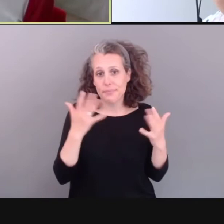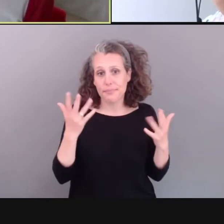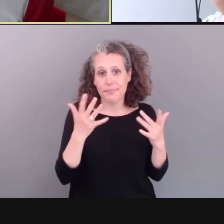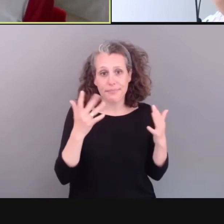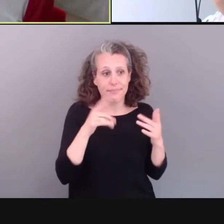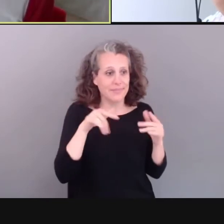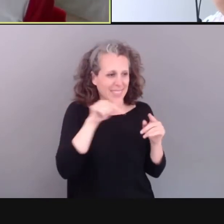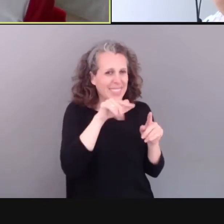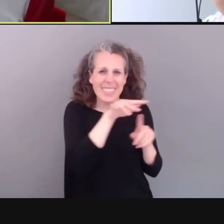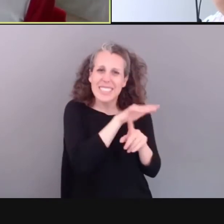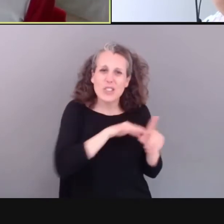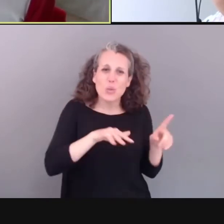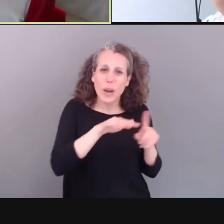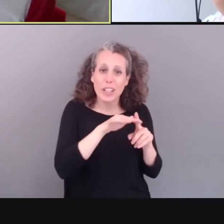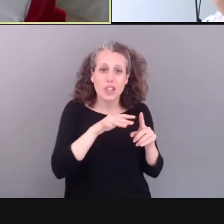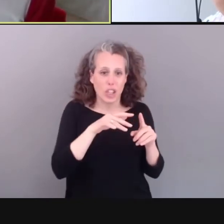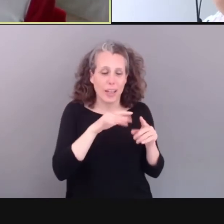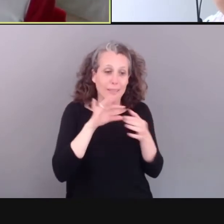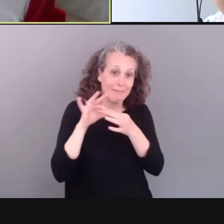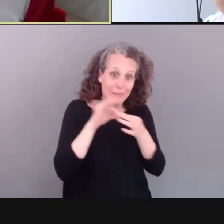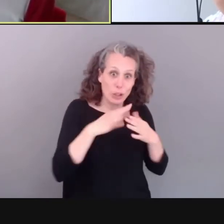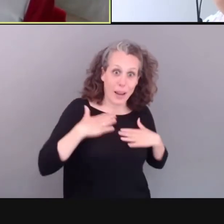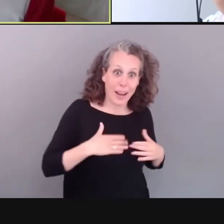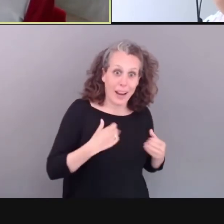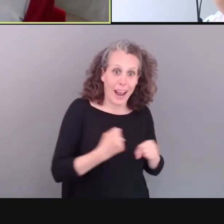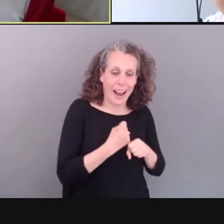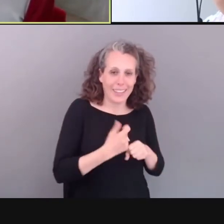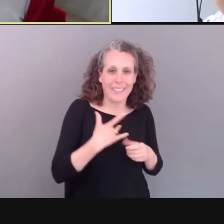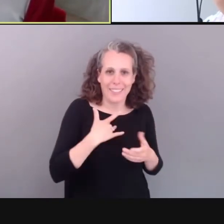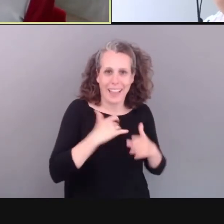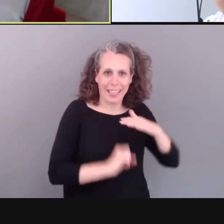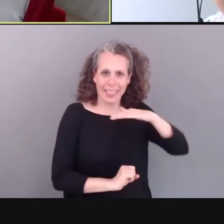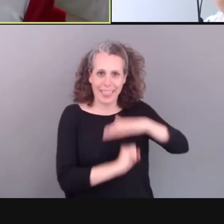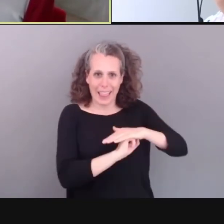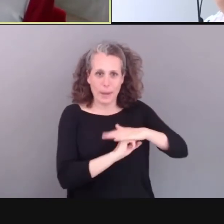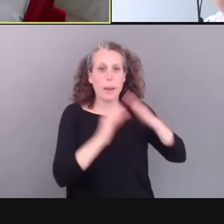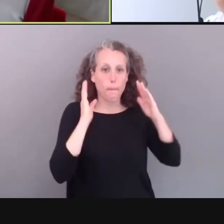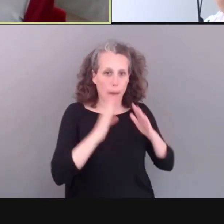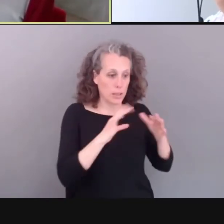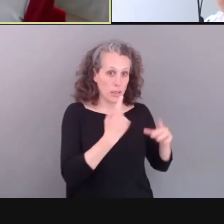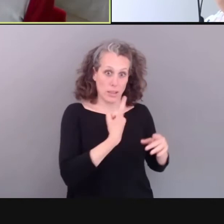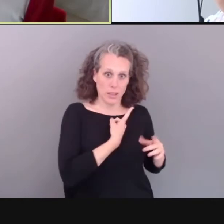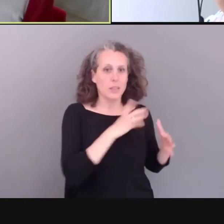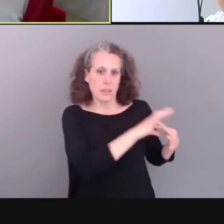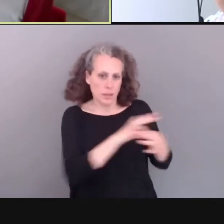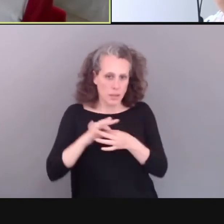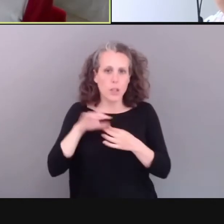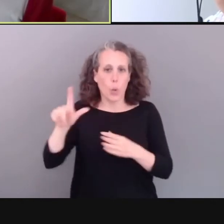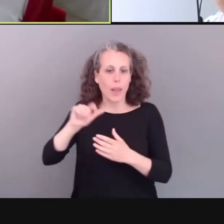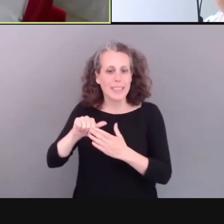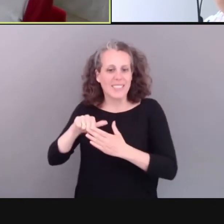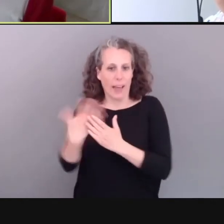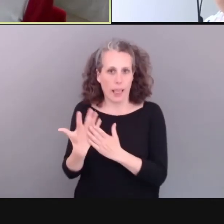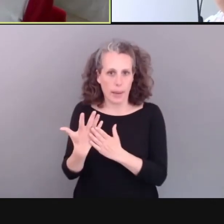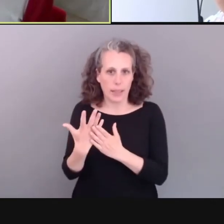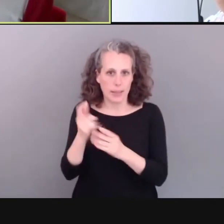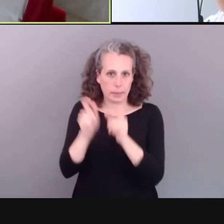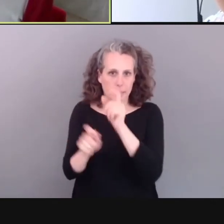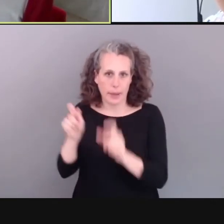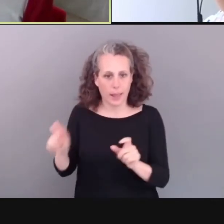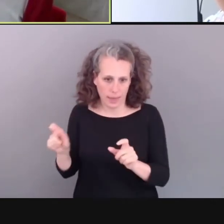degradation in a humanitarian operation. We need to work closely with development actors, and for that,